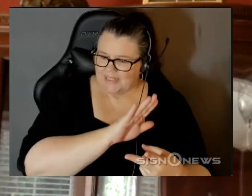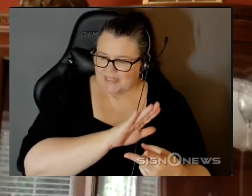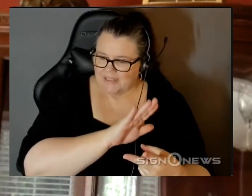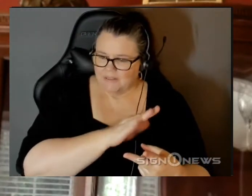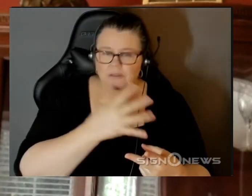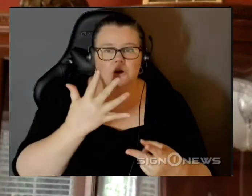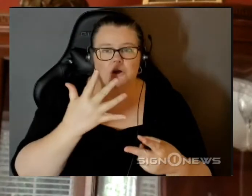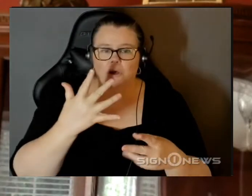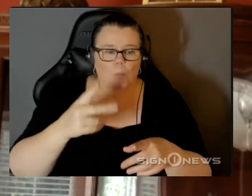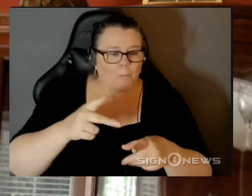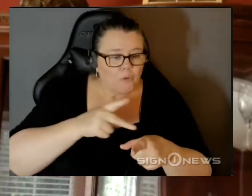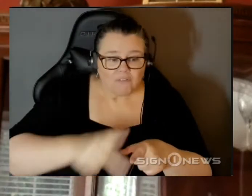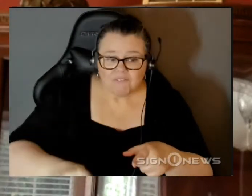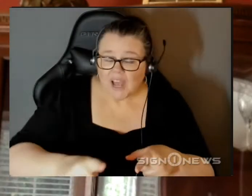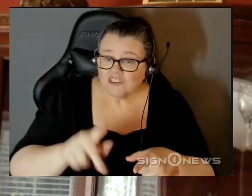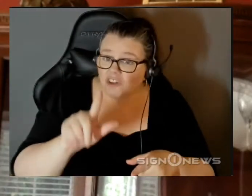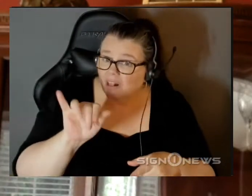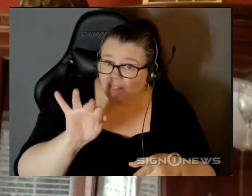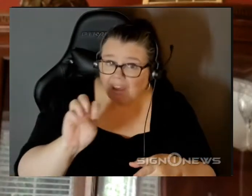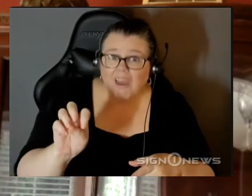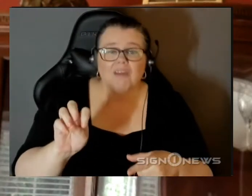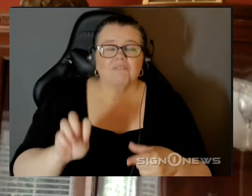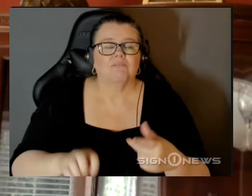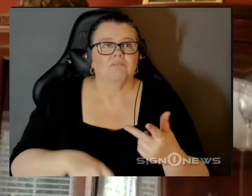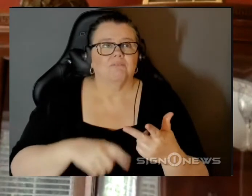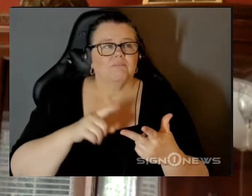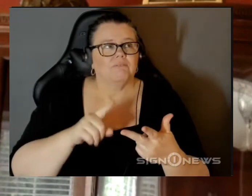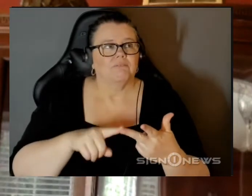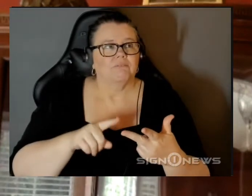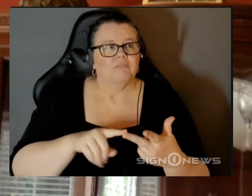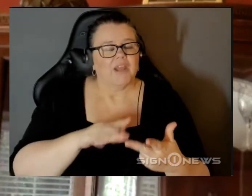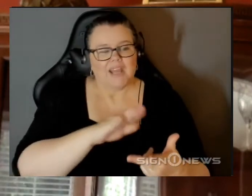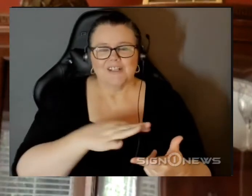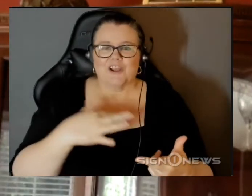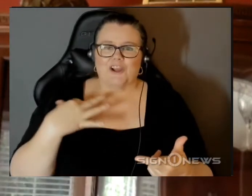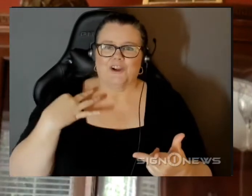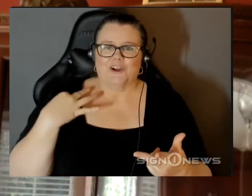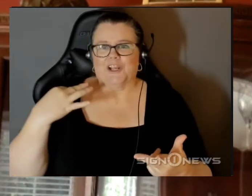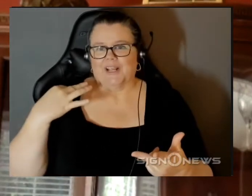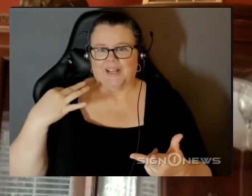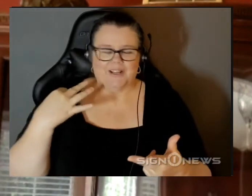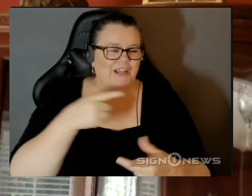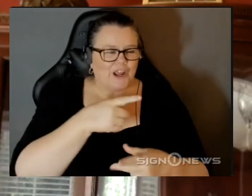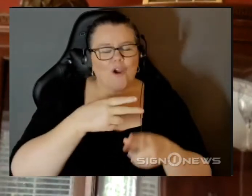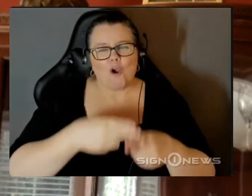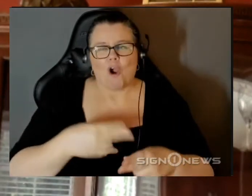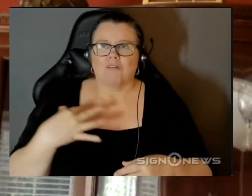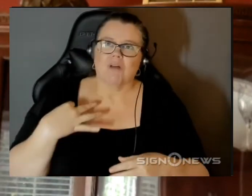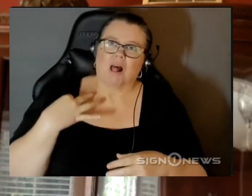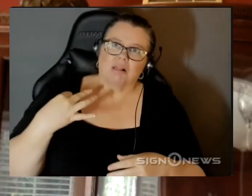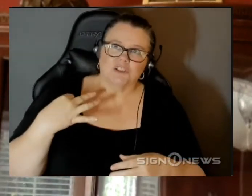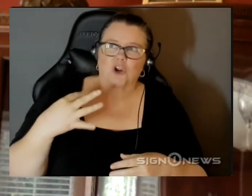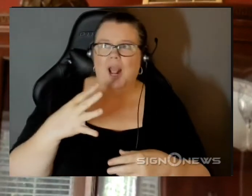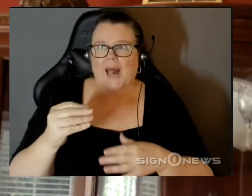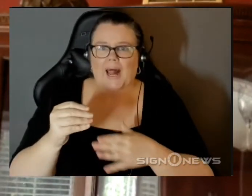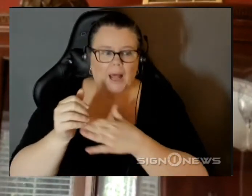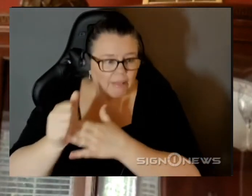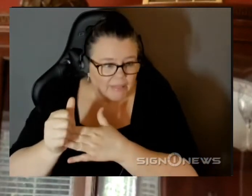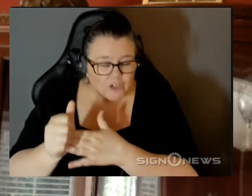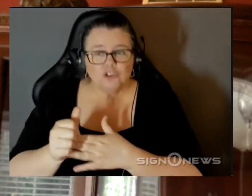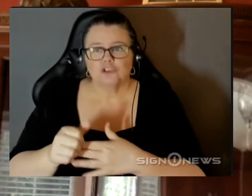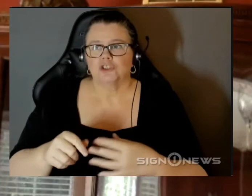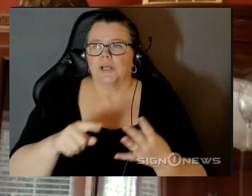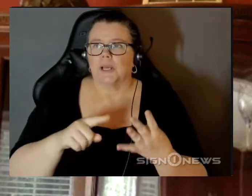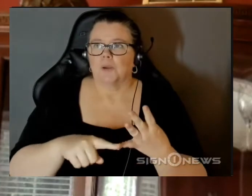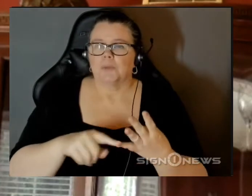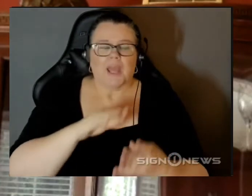professional life. It included his volunteer. He called it volunteering and leadership. It included his